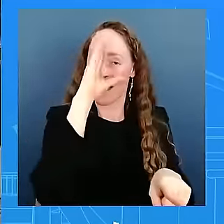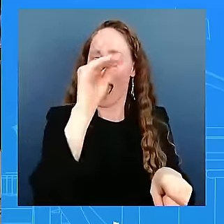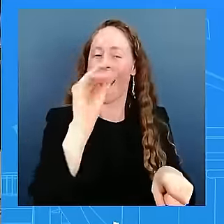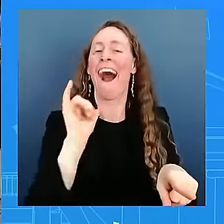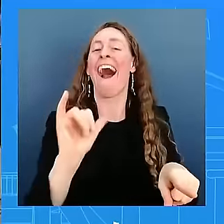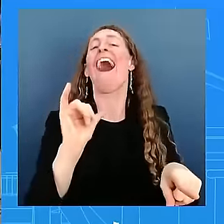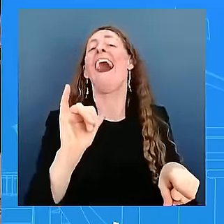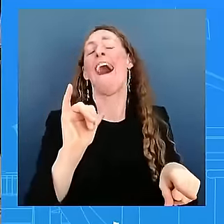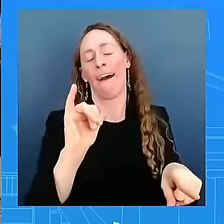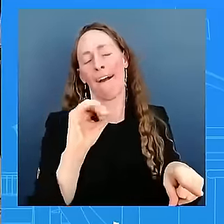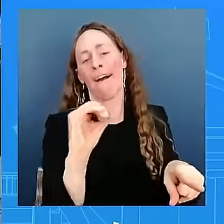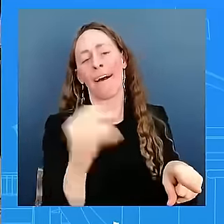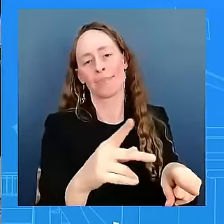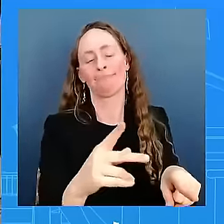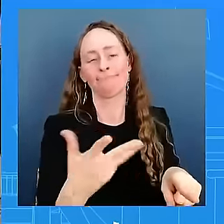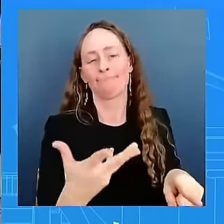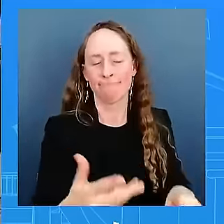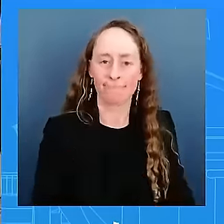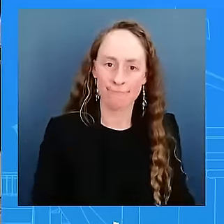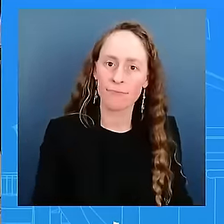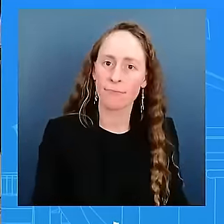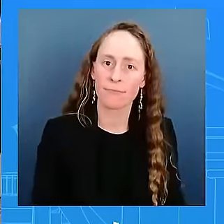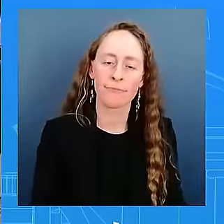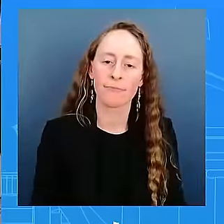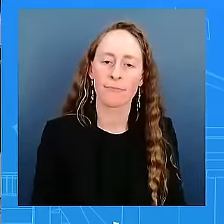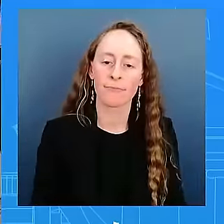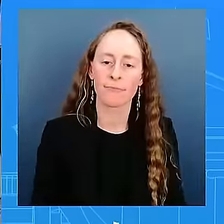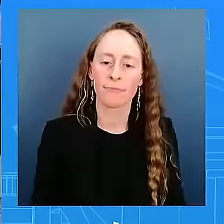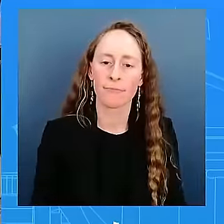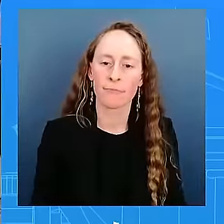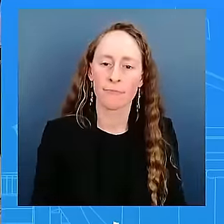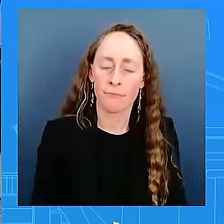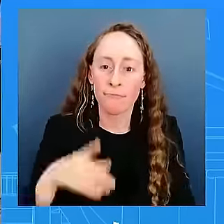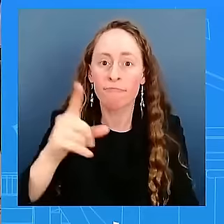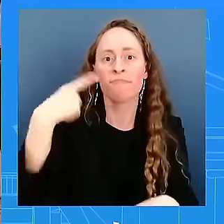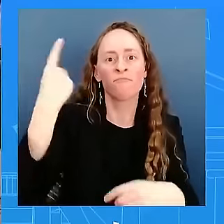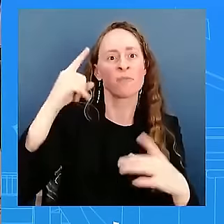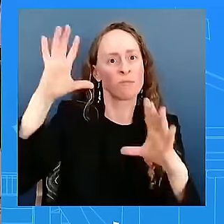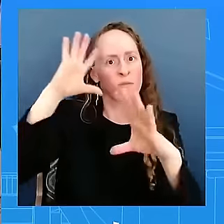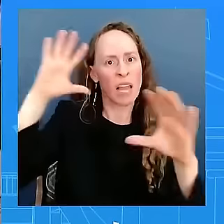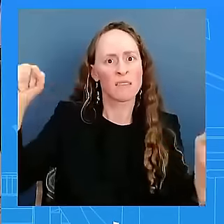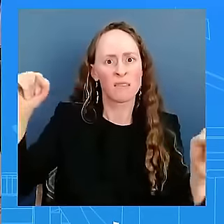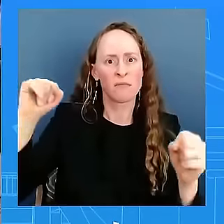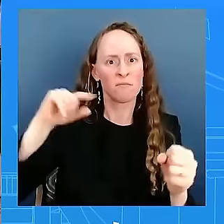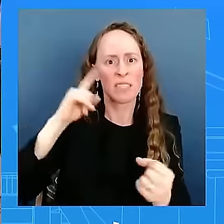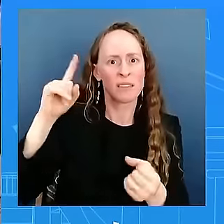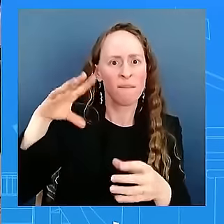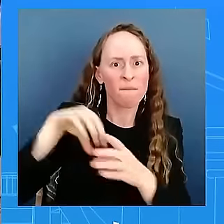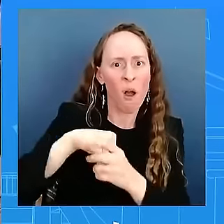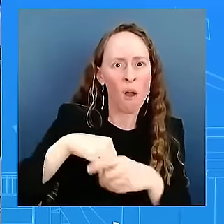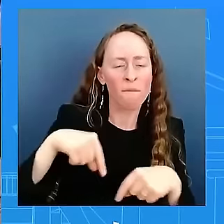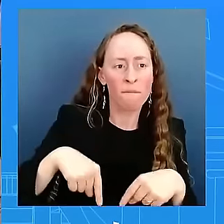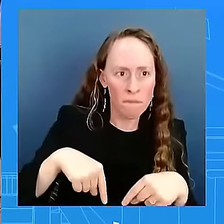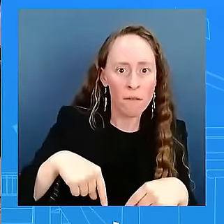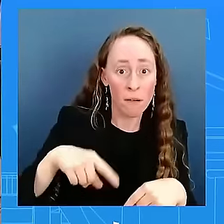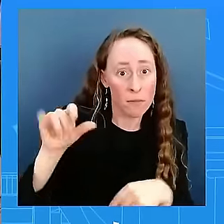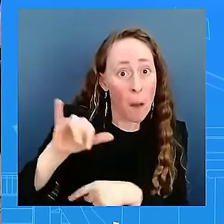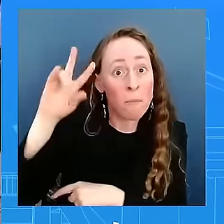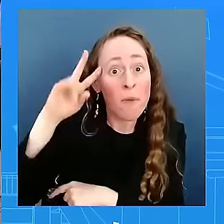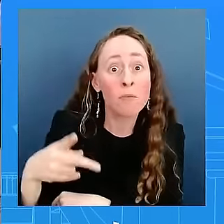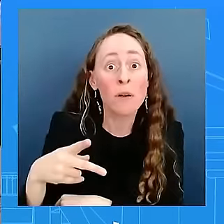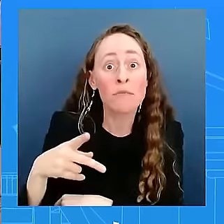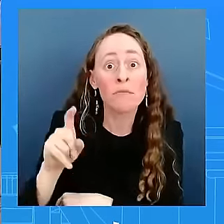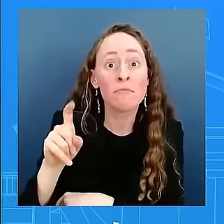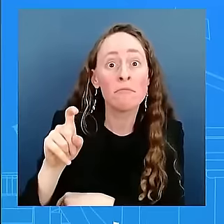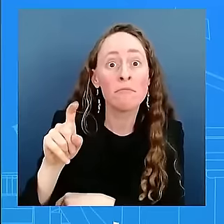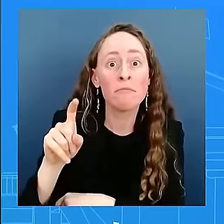involvement in all of this. Can you talk us through any involvement that the vice president had? Was she also speaking directly to other leaders and allies?